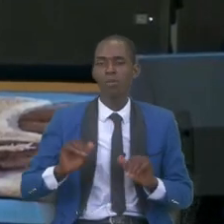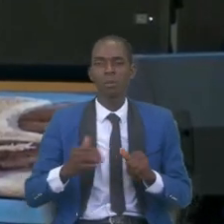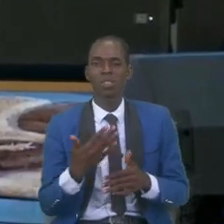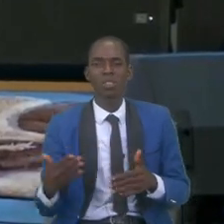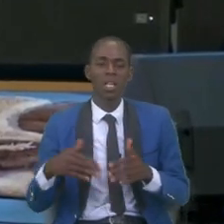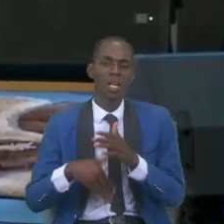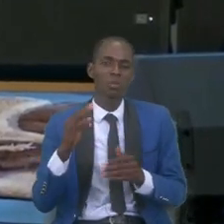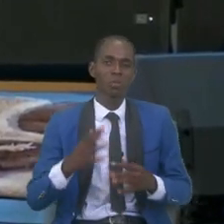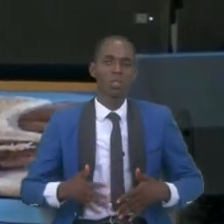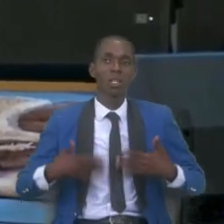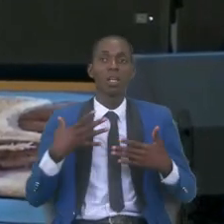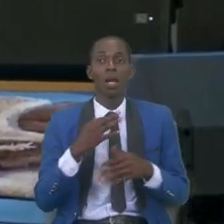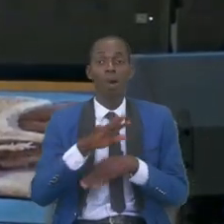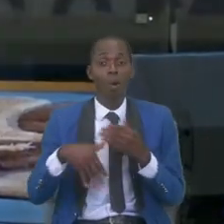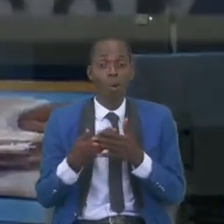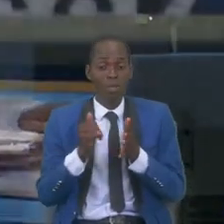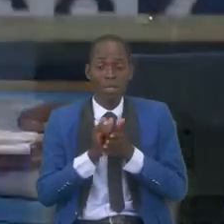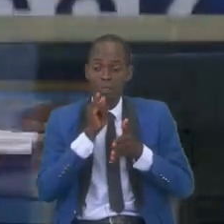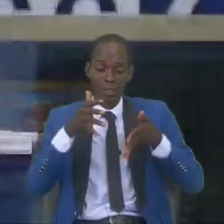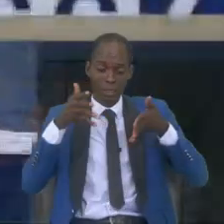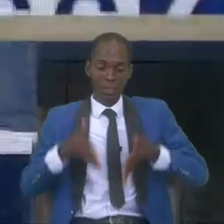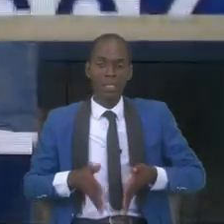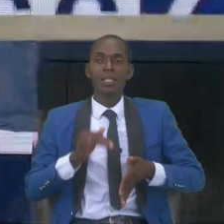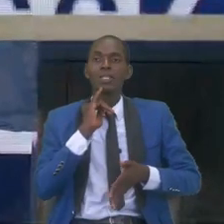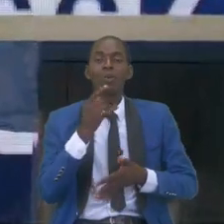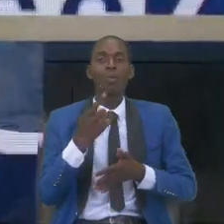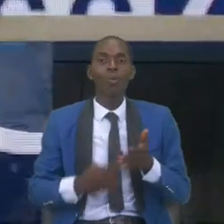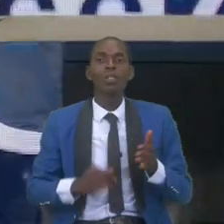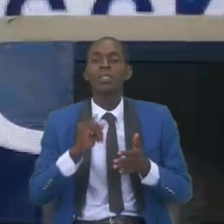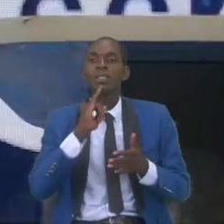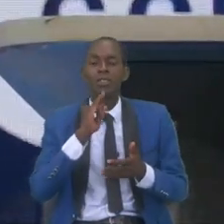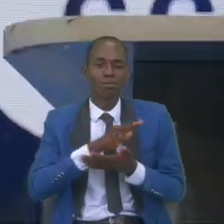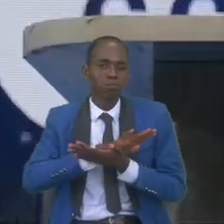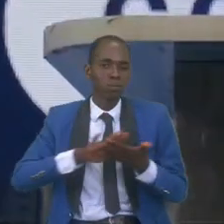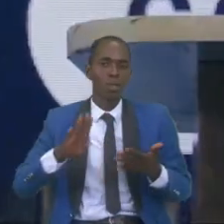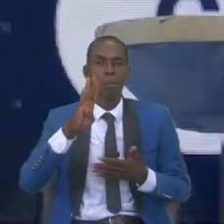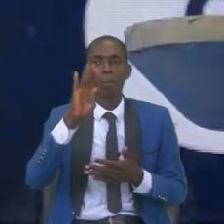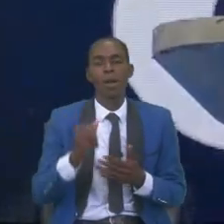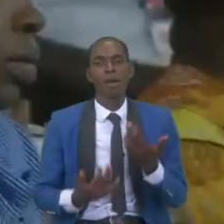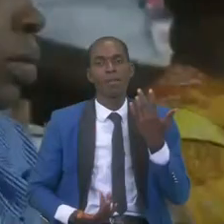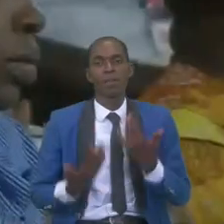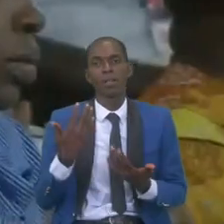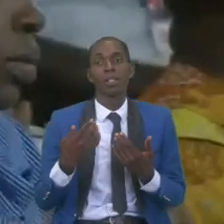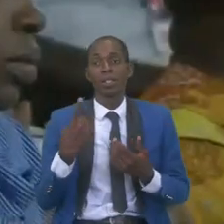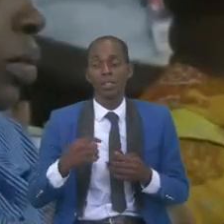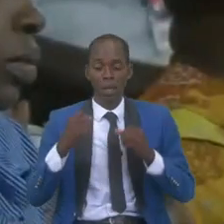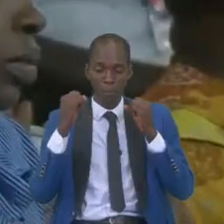And all that remains is what is refined by fire. That the power, fire, the fire power, and